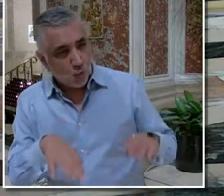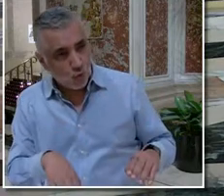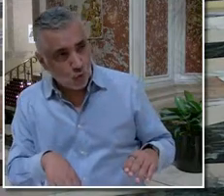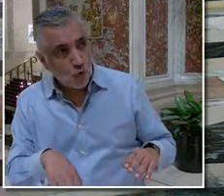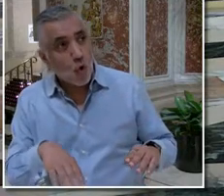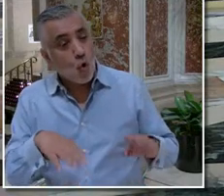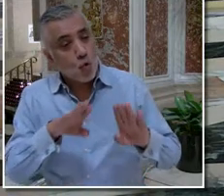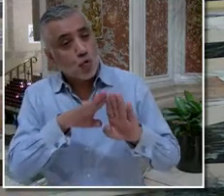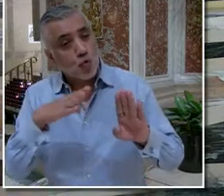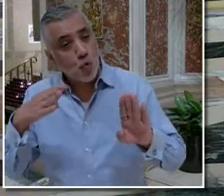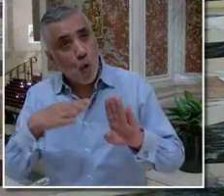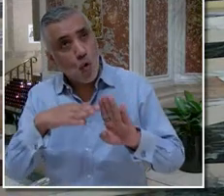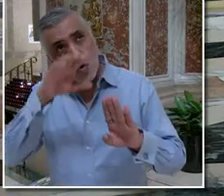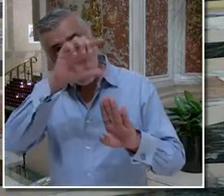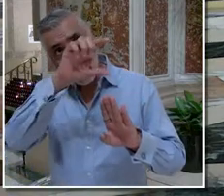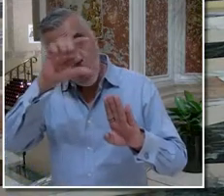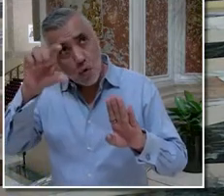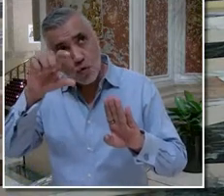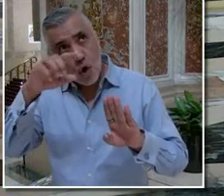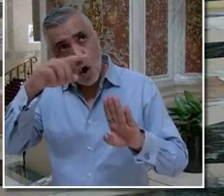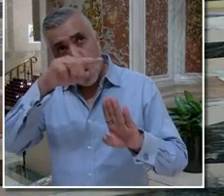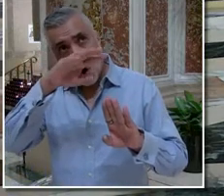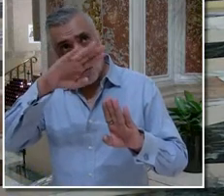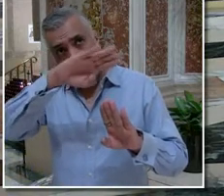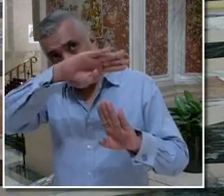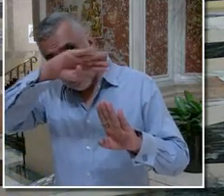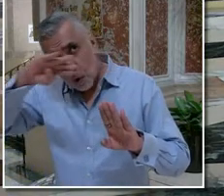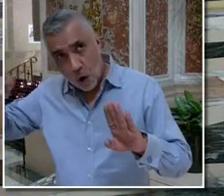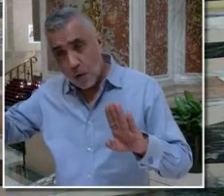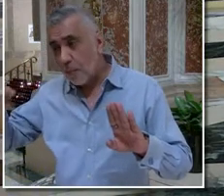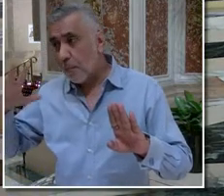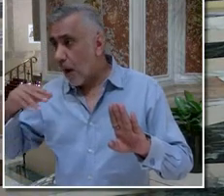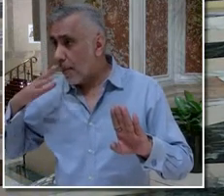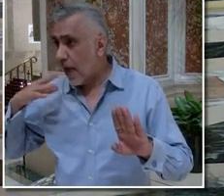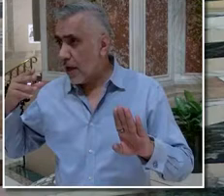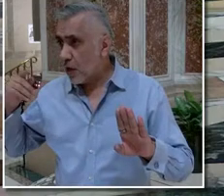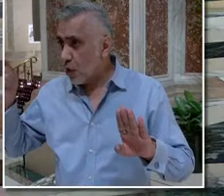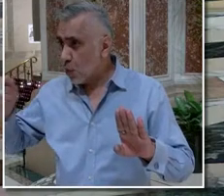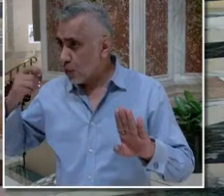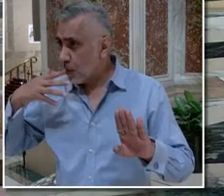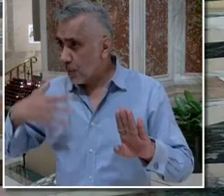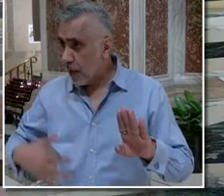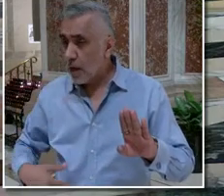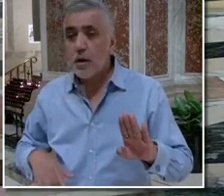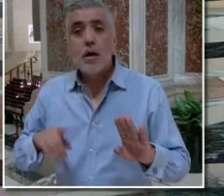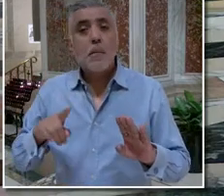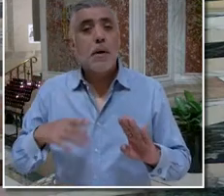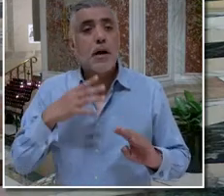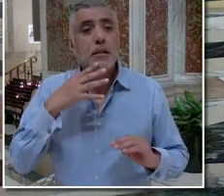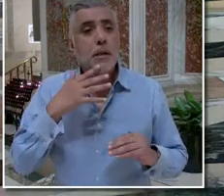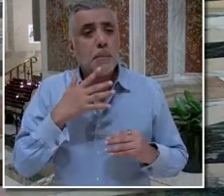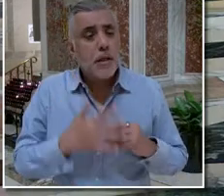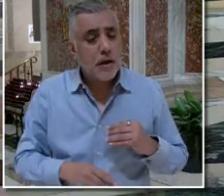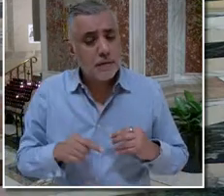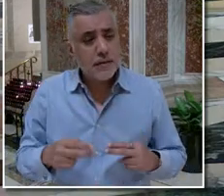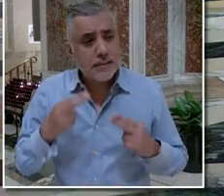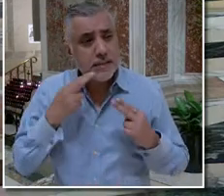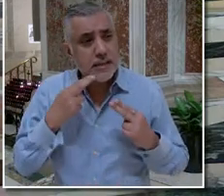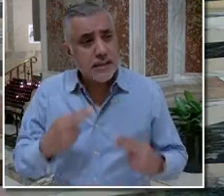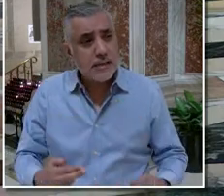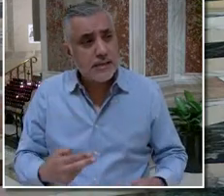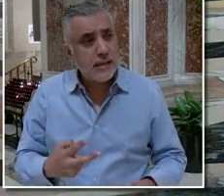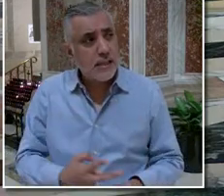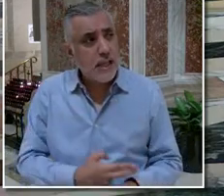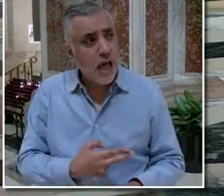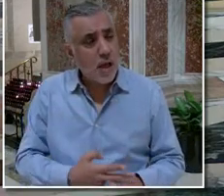whose doorposts are marked by that ritual blood, but the blood of this innocent lamb